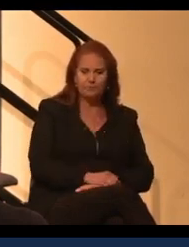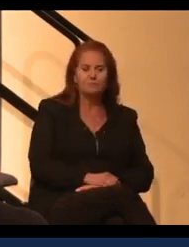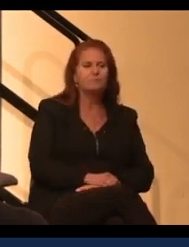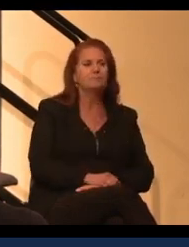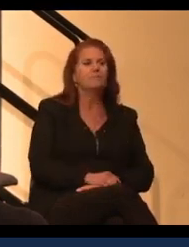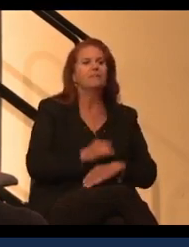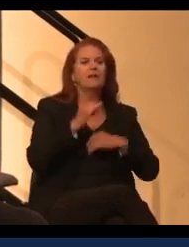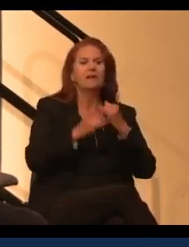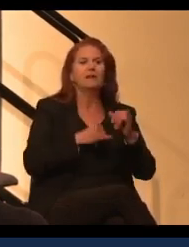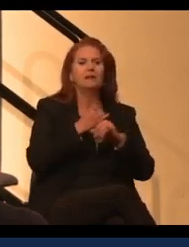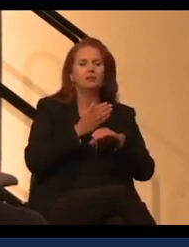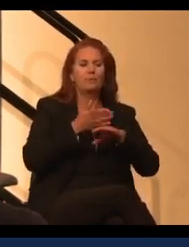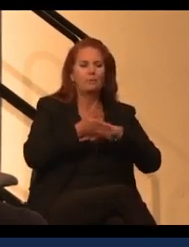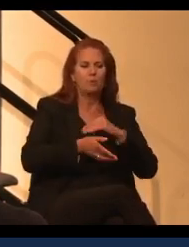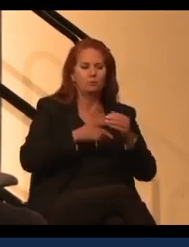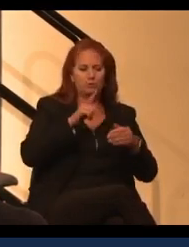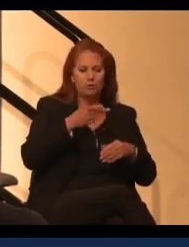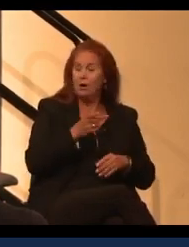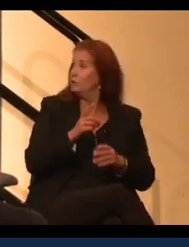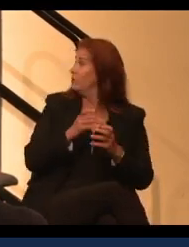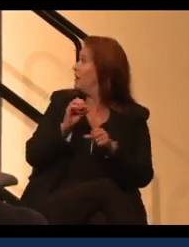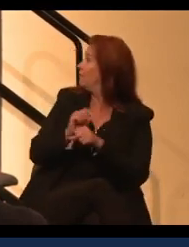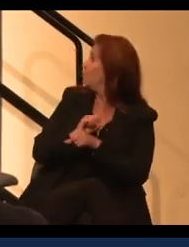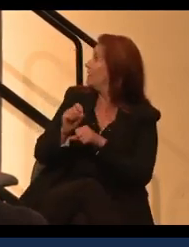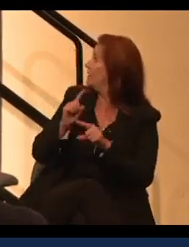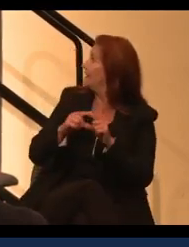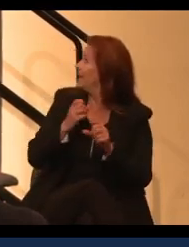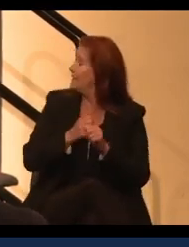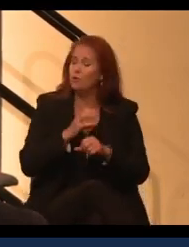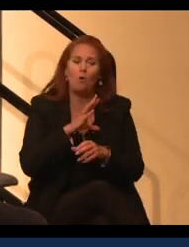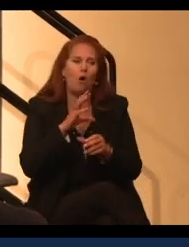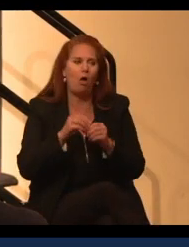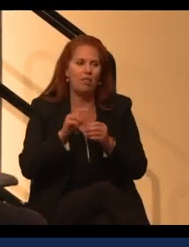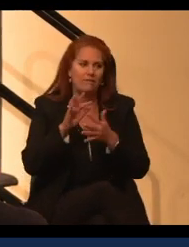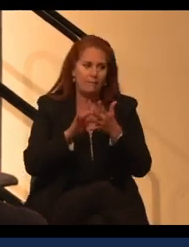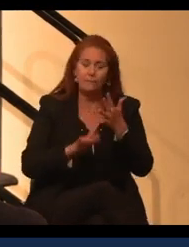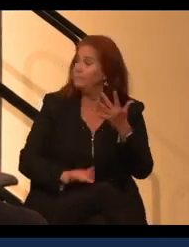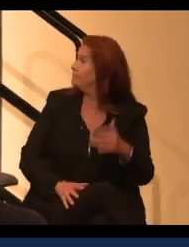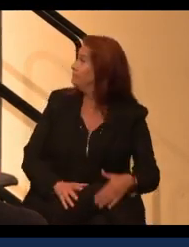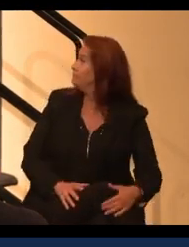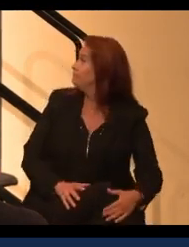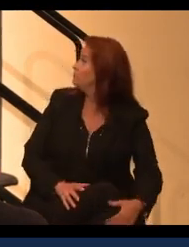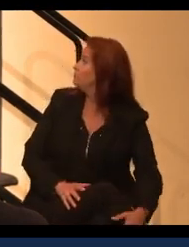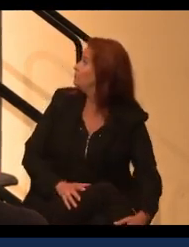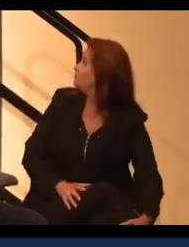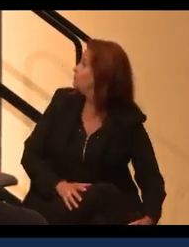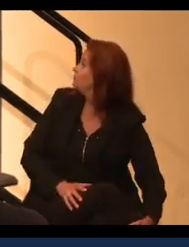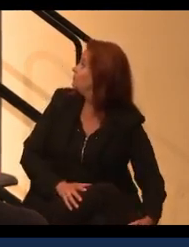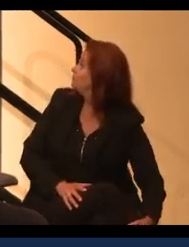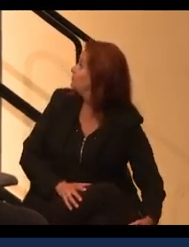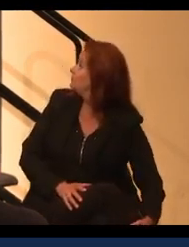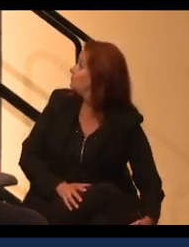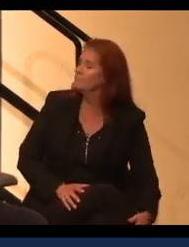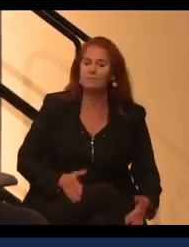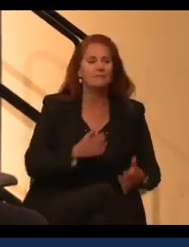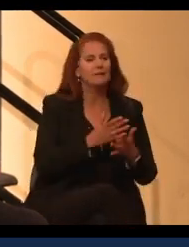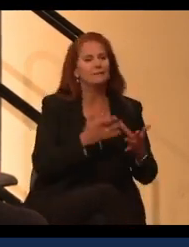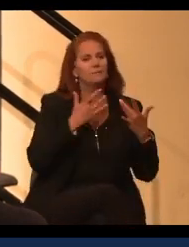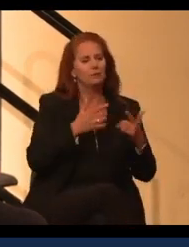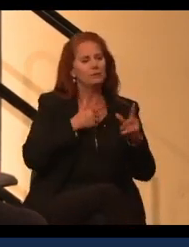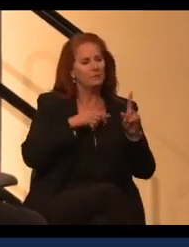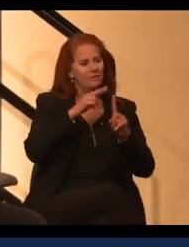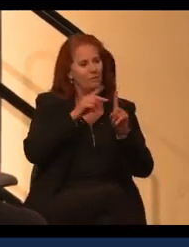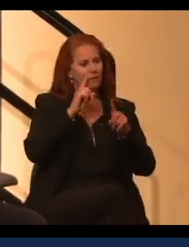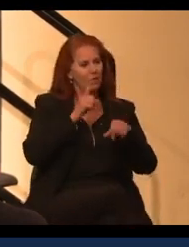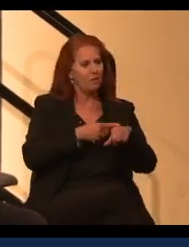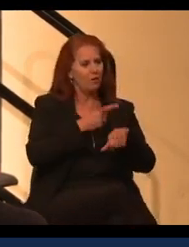International postdocs, there's a lot of work. I think for the sake of time, I can't get into all of this, but there's also some trends that I've observed for a long time in